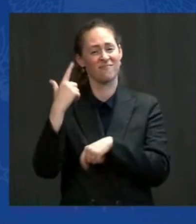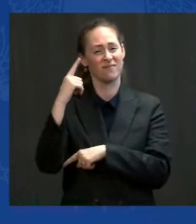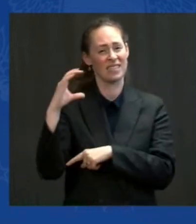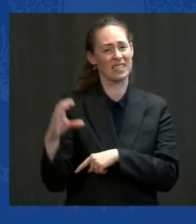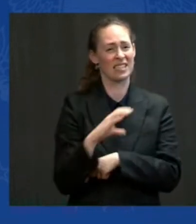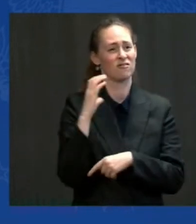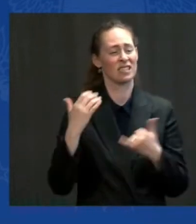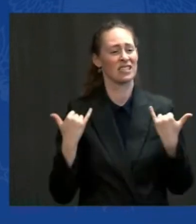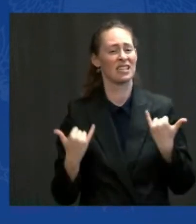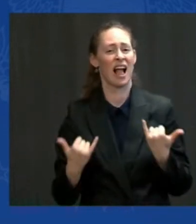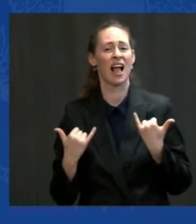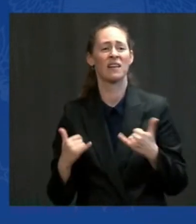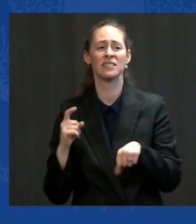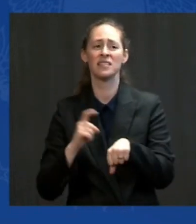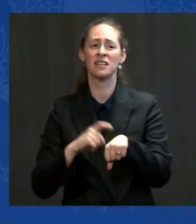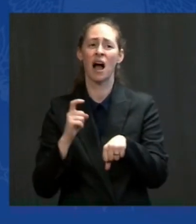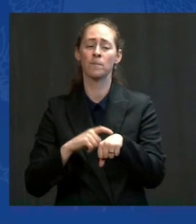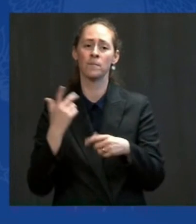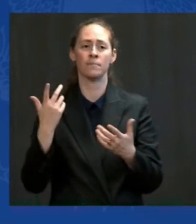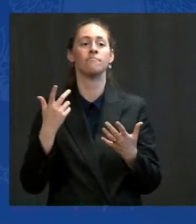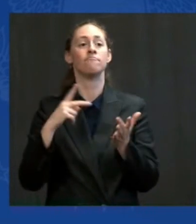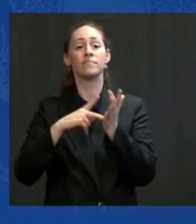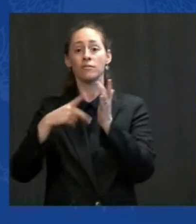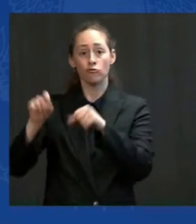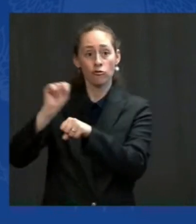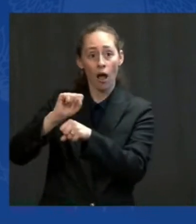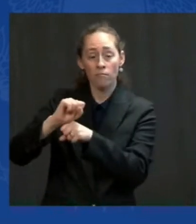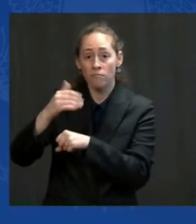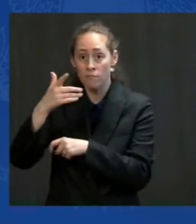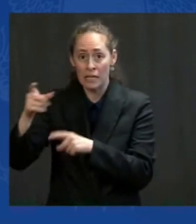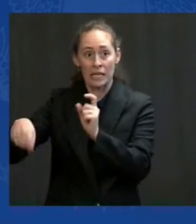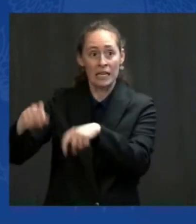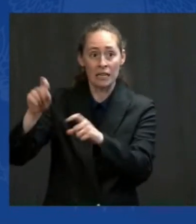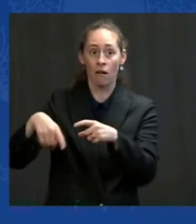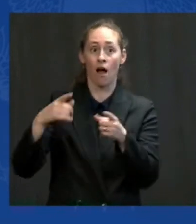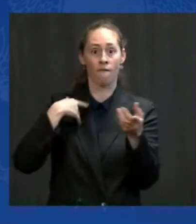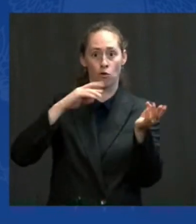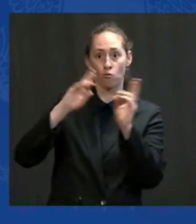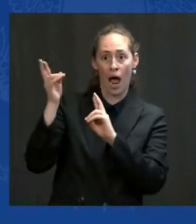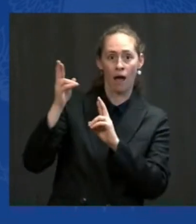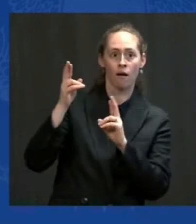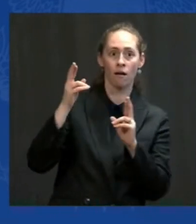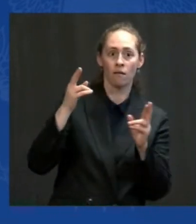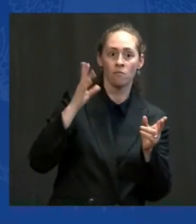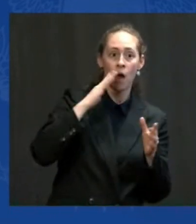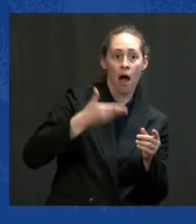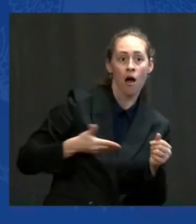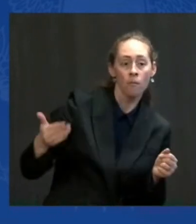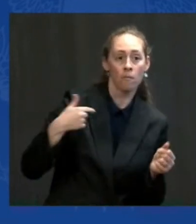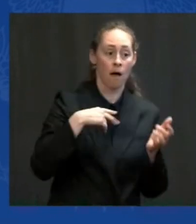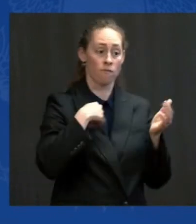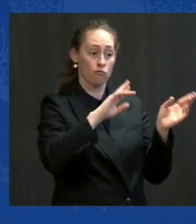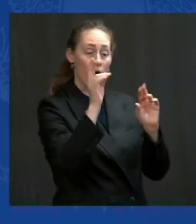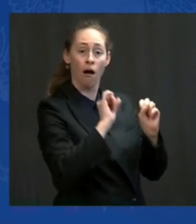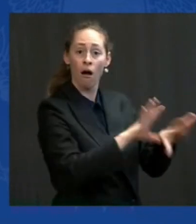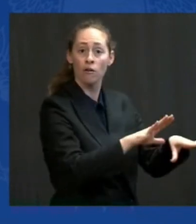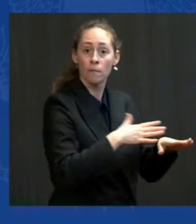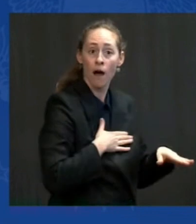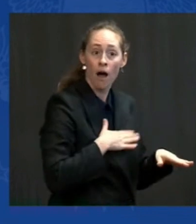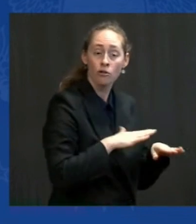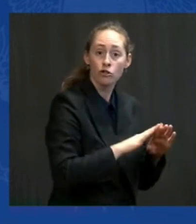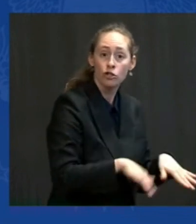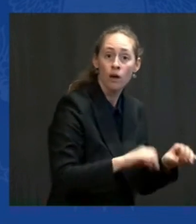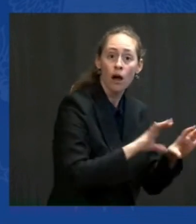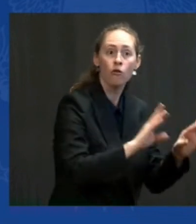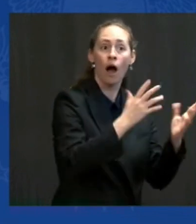depends on the availability of childcare. As a single father, when I first got to the Senate, I had two young boys who had